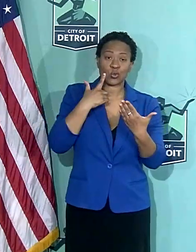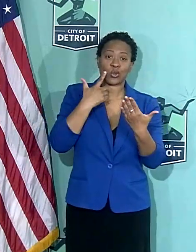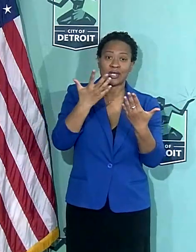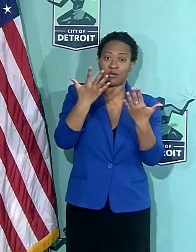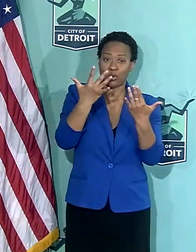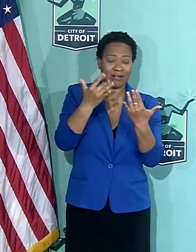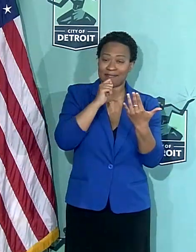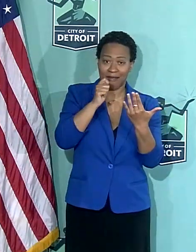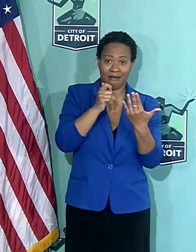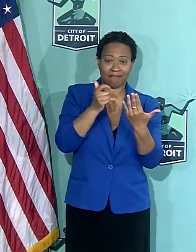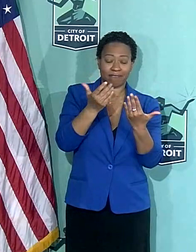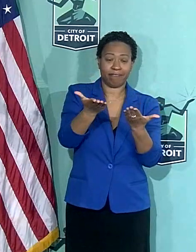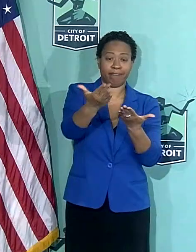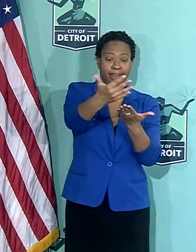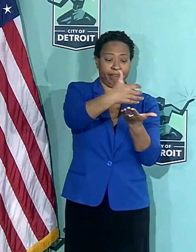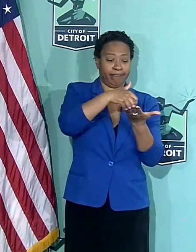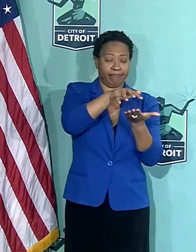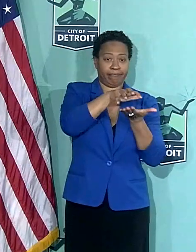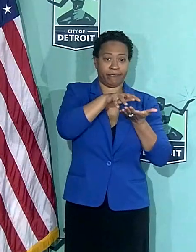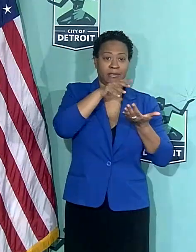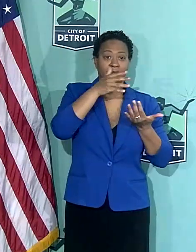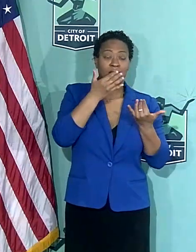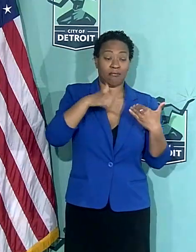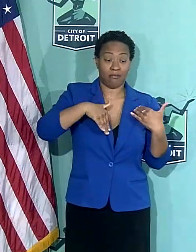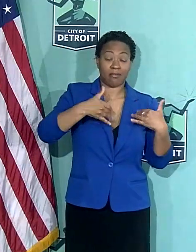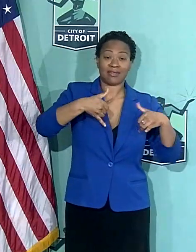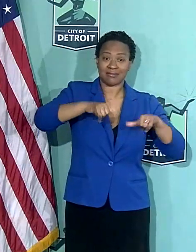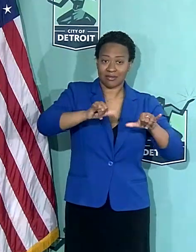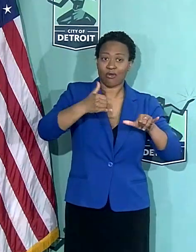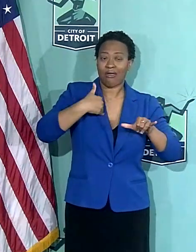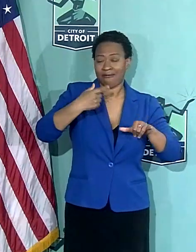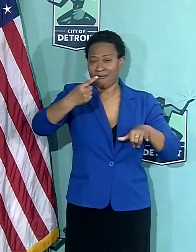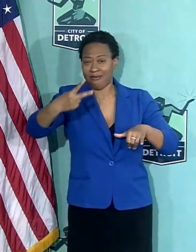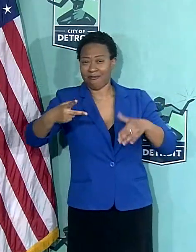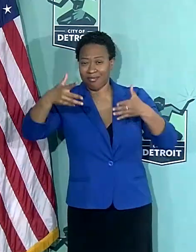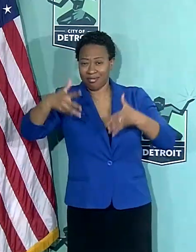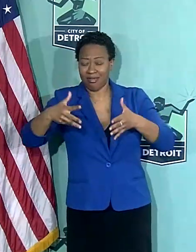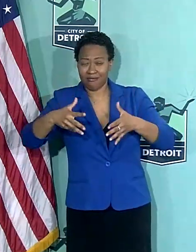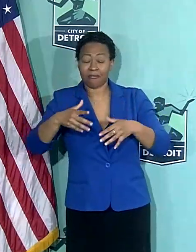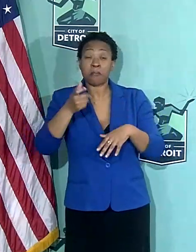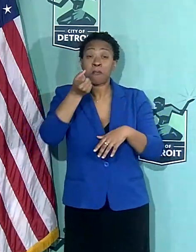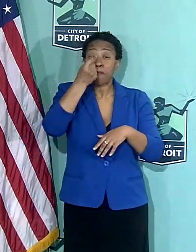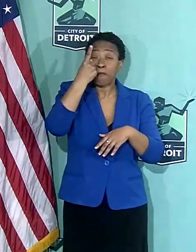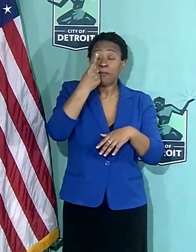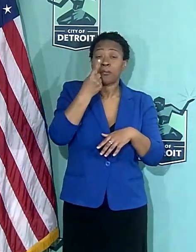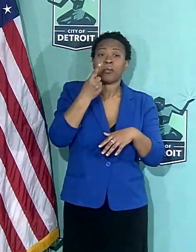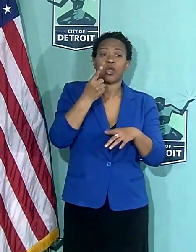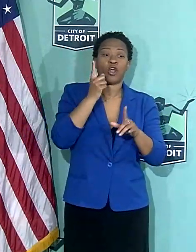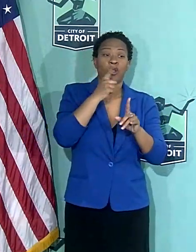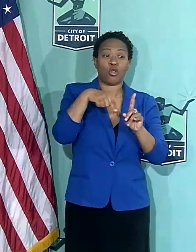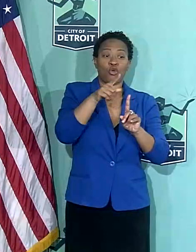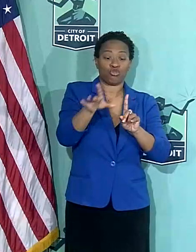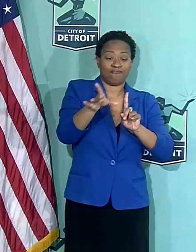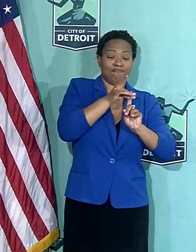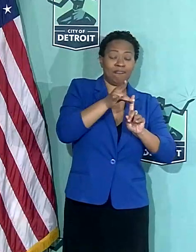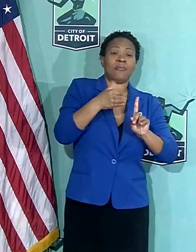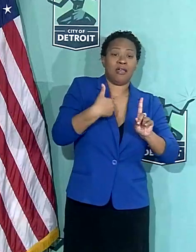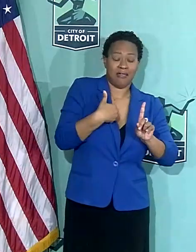about half of the results so far, and the infection rate is at about 9%.